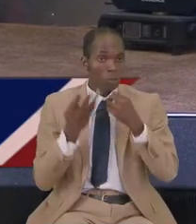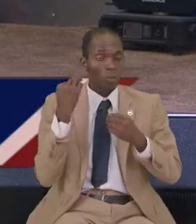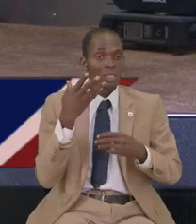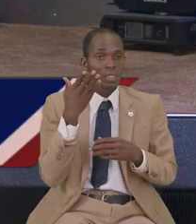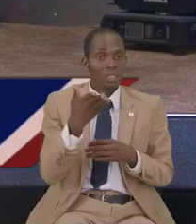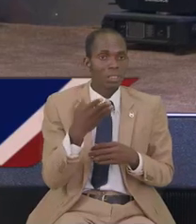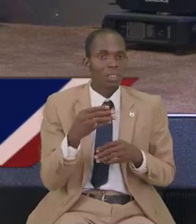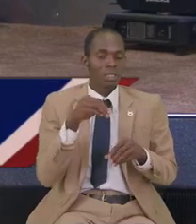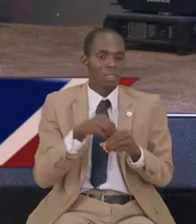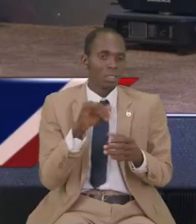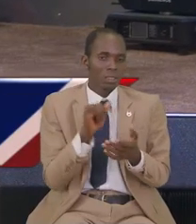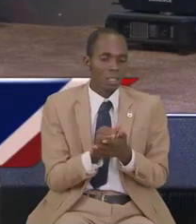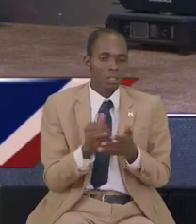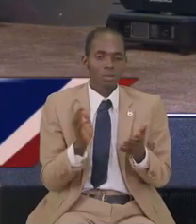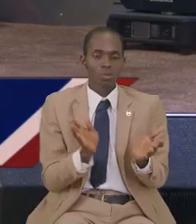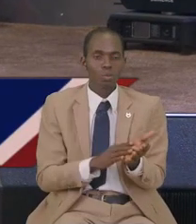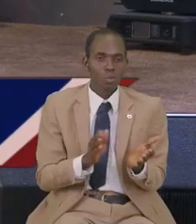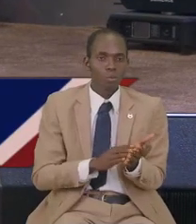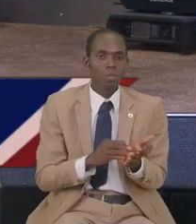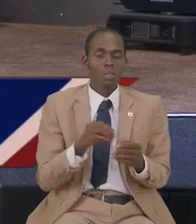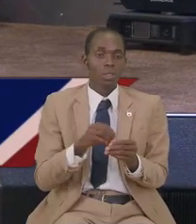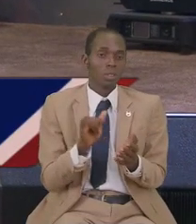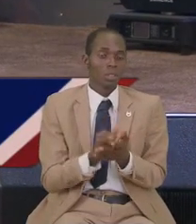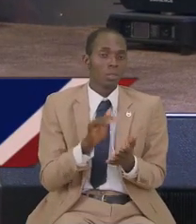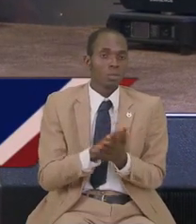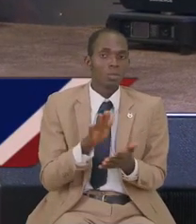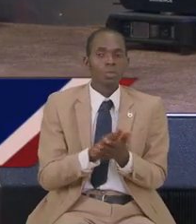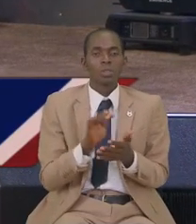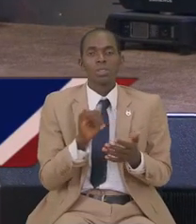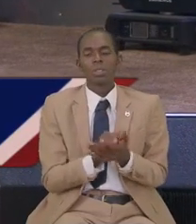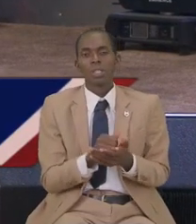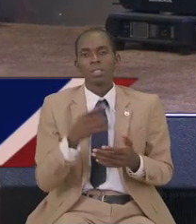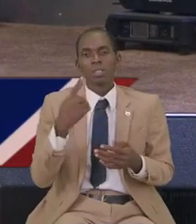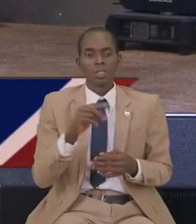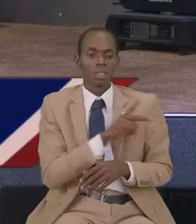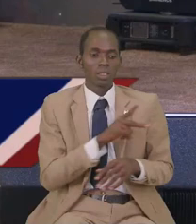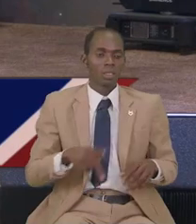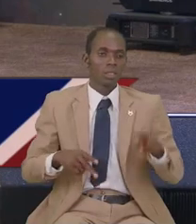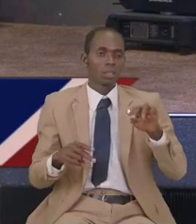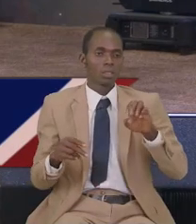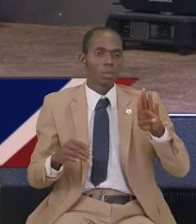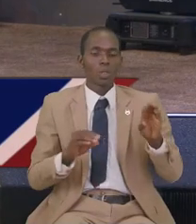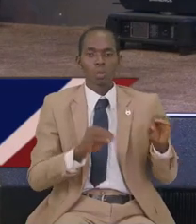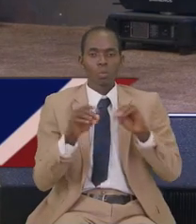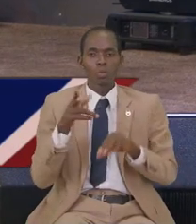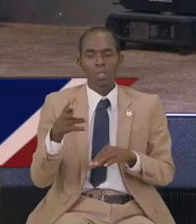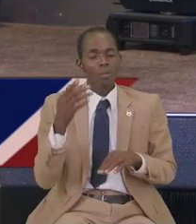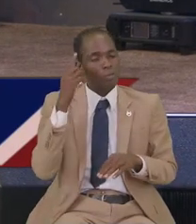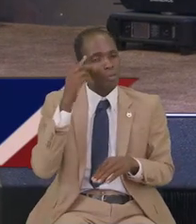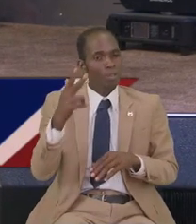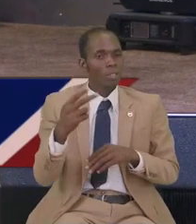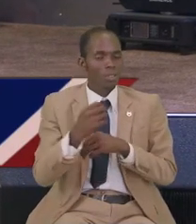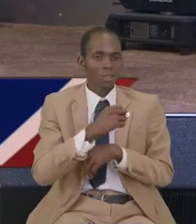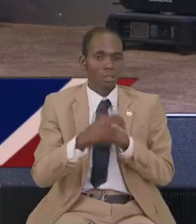that college, in that school, in that training that Nebuchadnezzar put them, 3 years. And what they said at